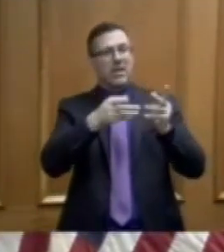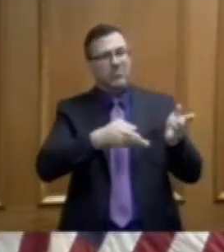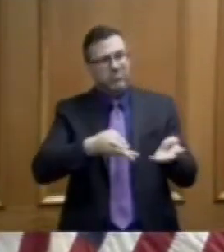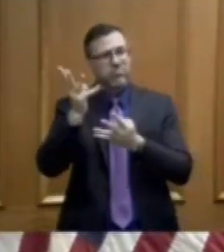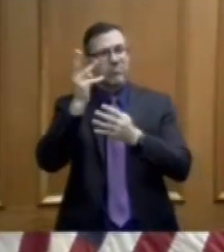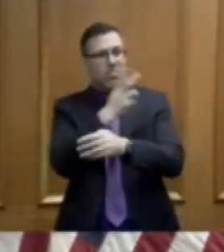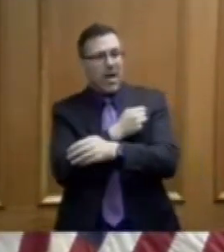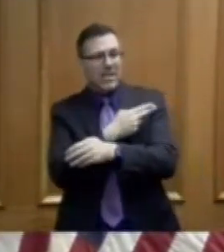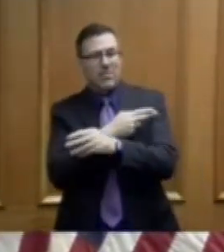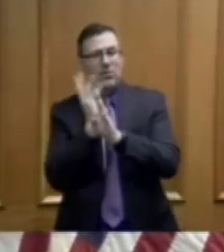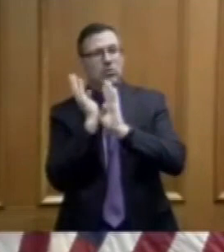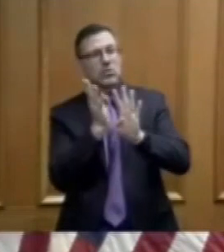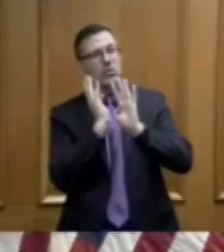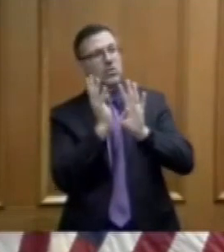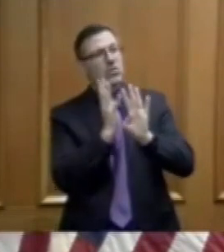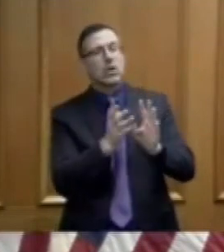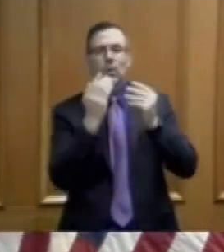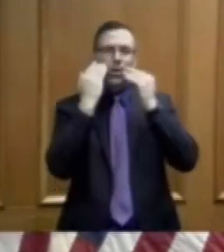seen